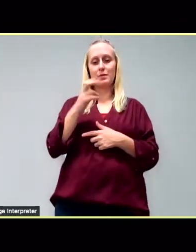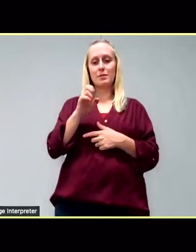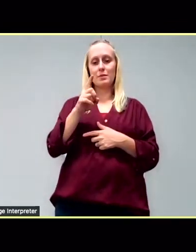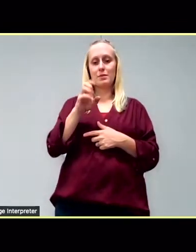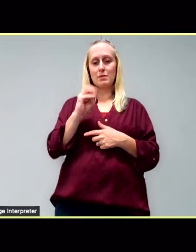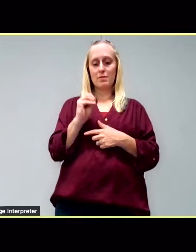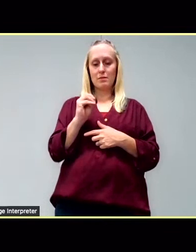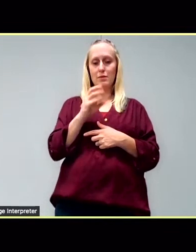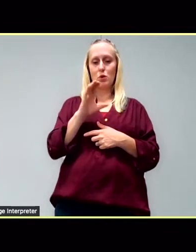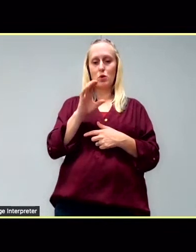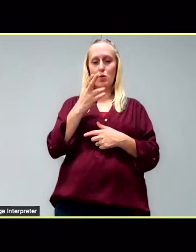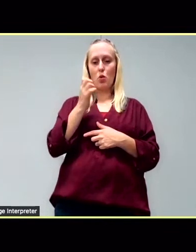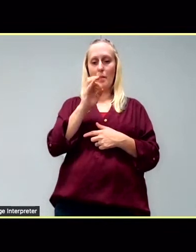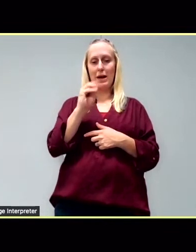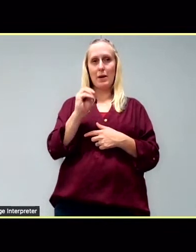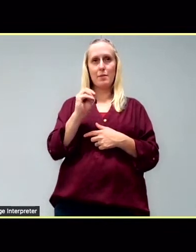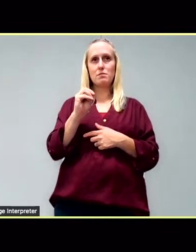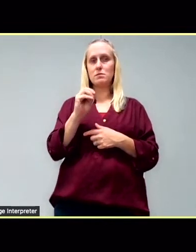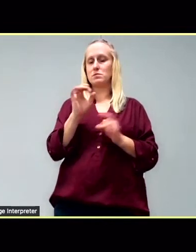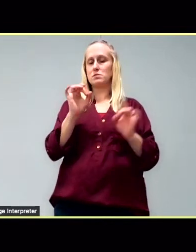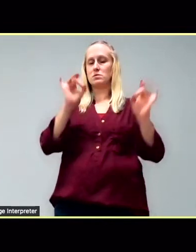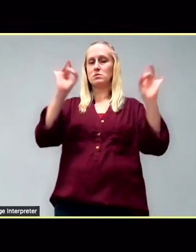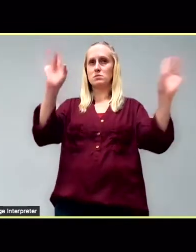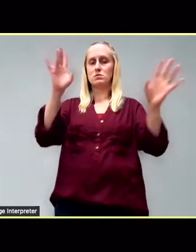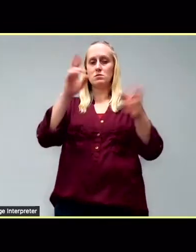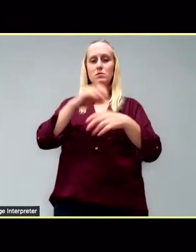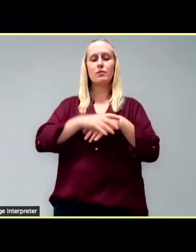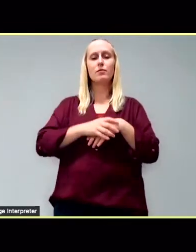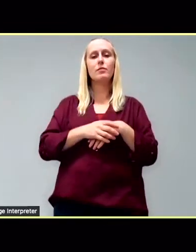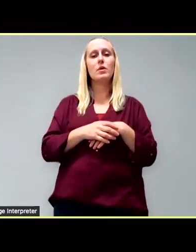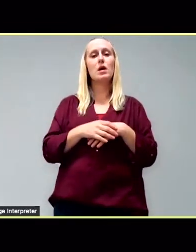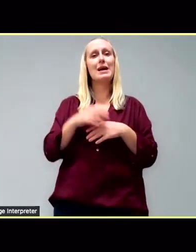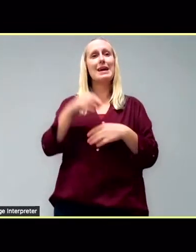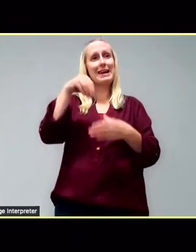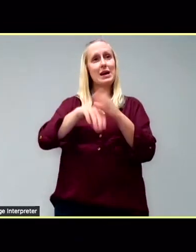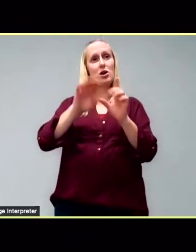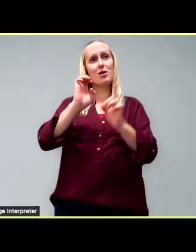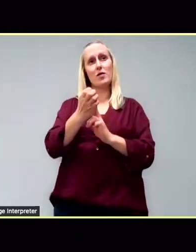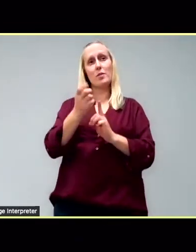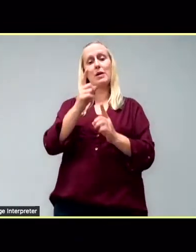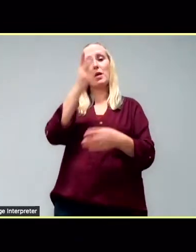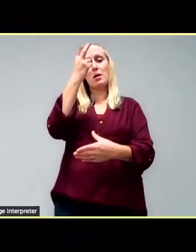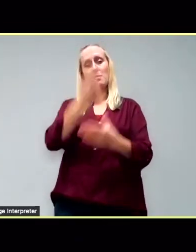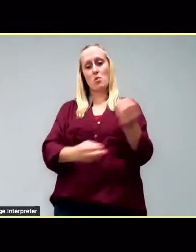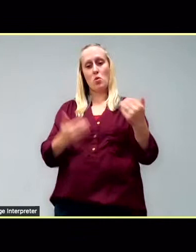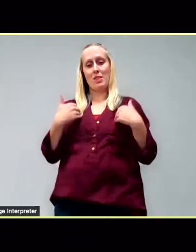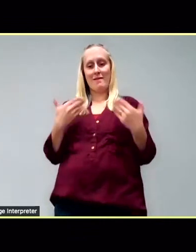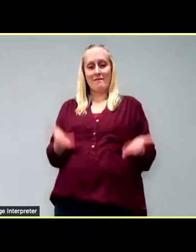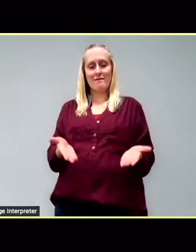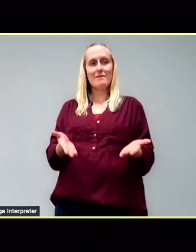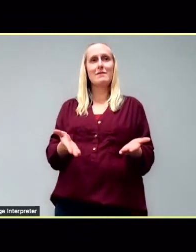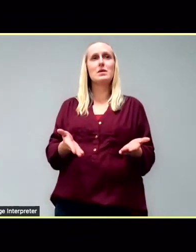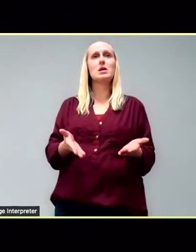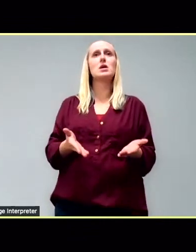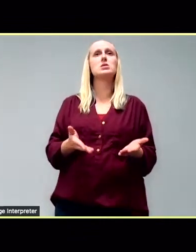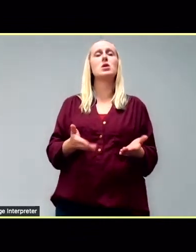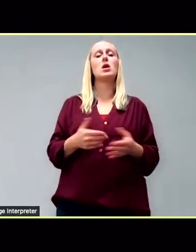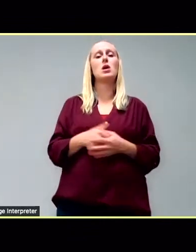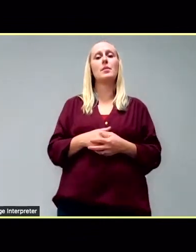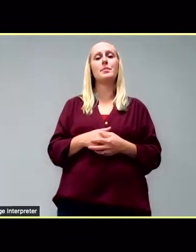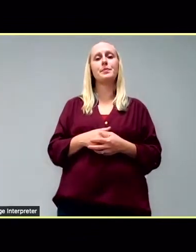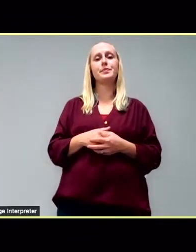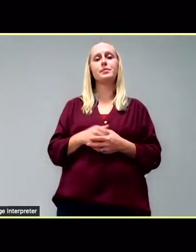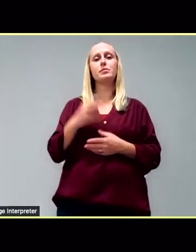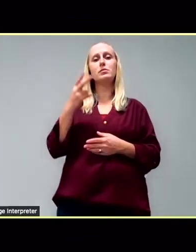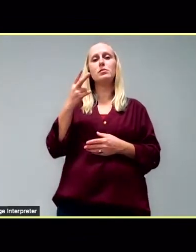pretty toxic. But in the environment, they both exist. It's just geochemical parameters will kind of push the equilibrium